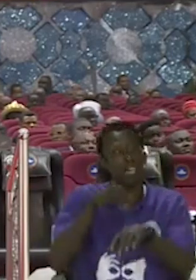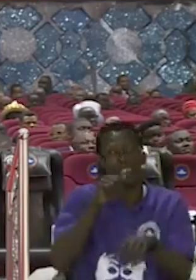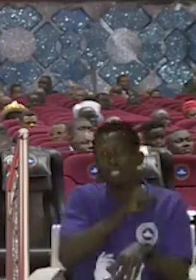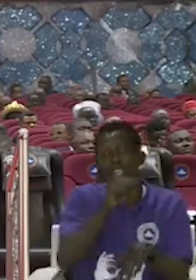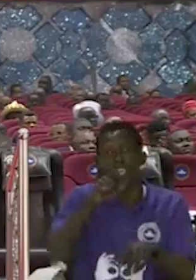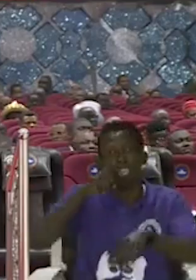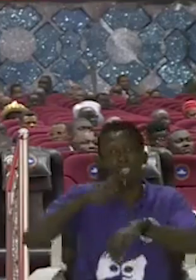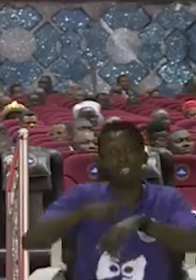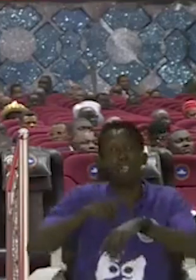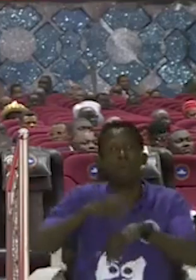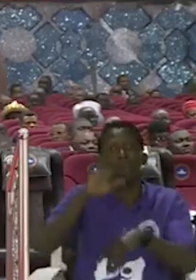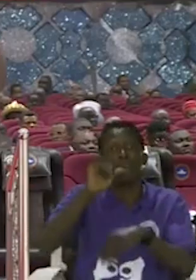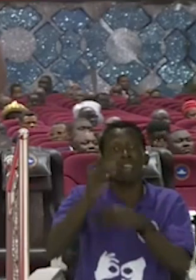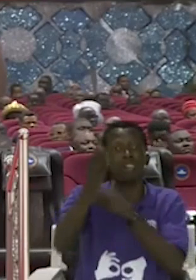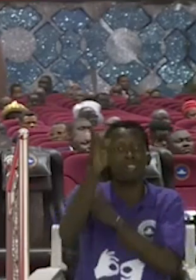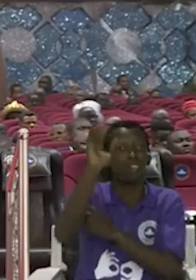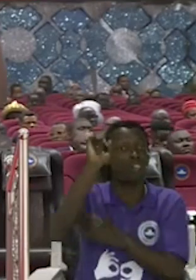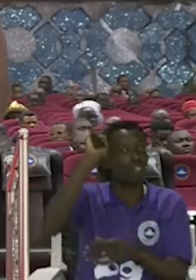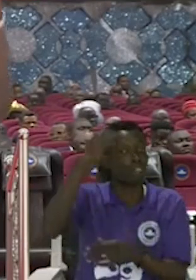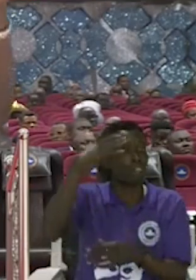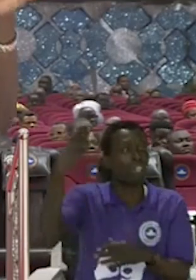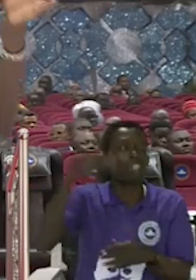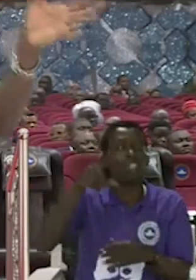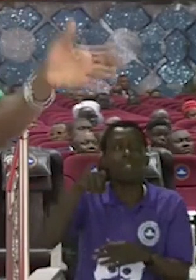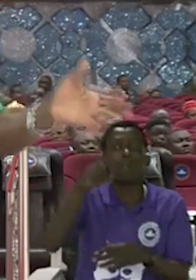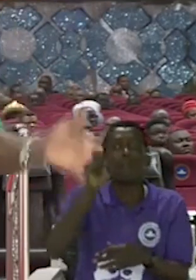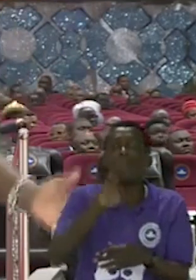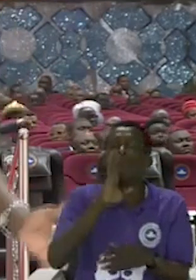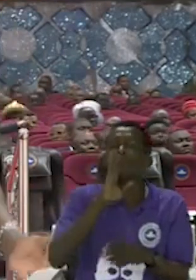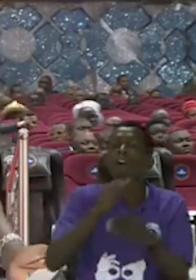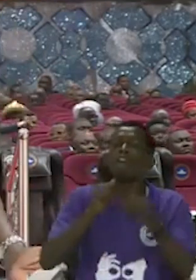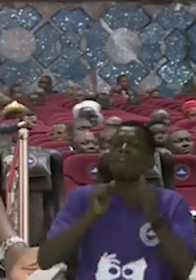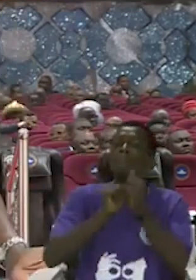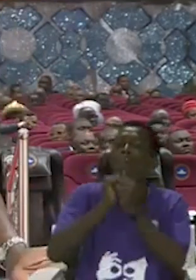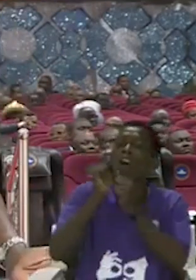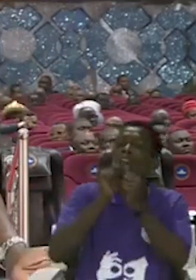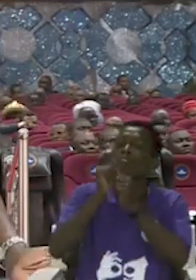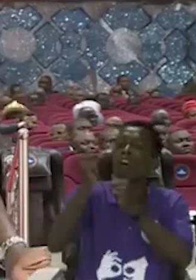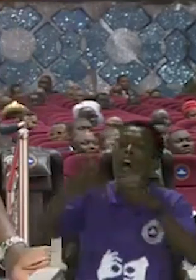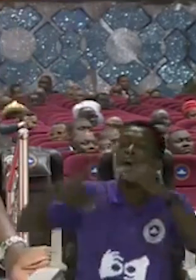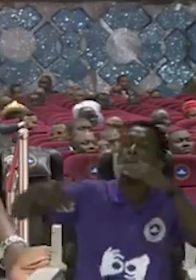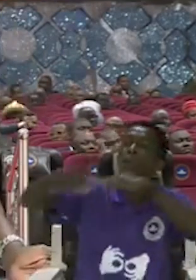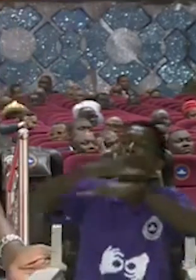by the grace of God, you should be far, far, far above 10%.